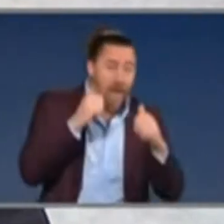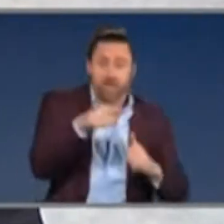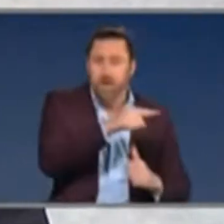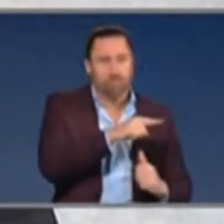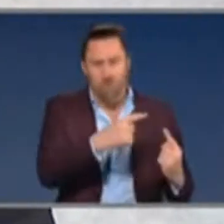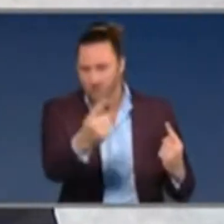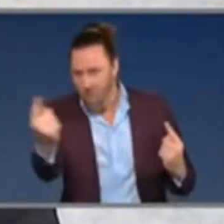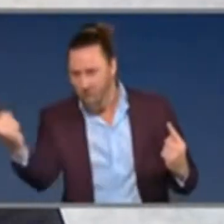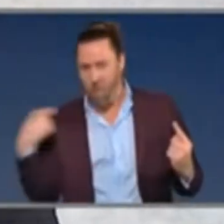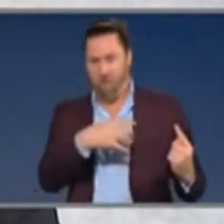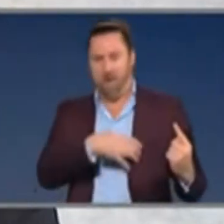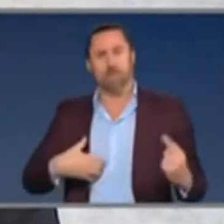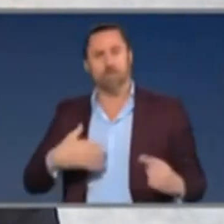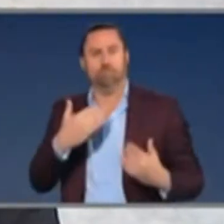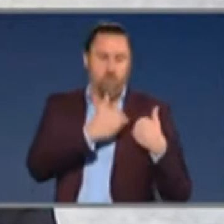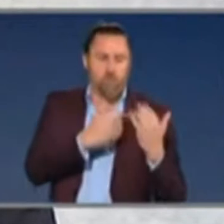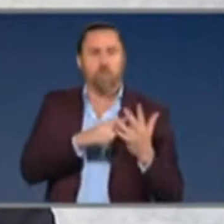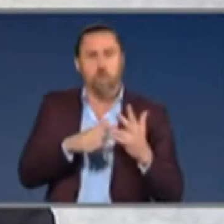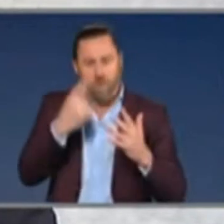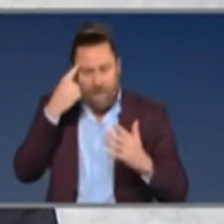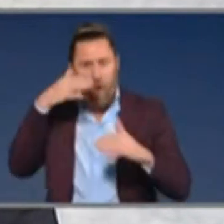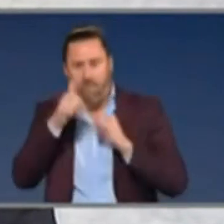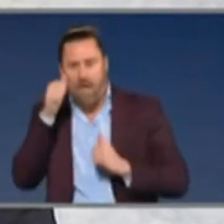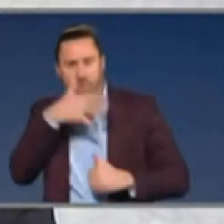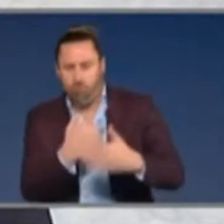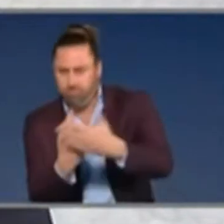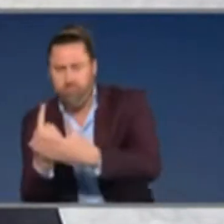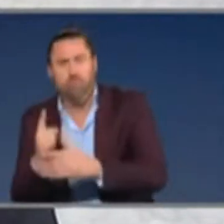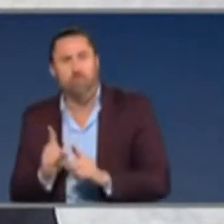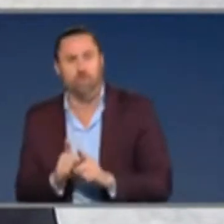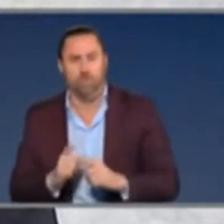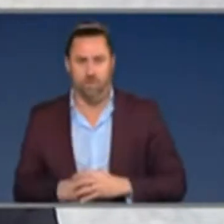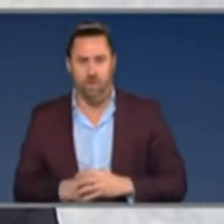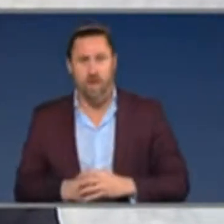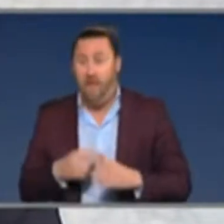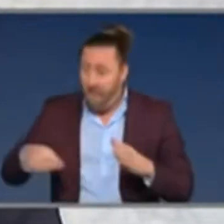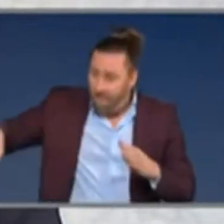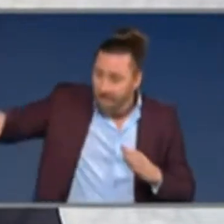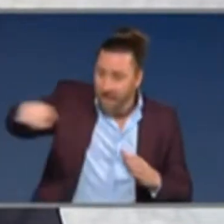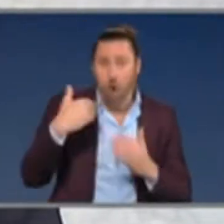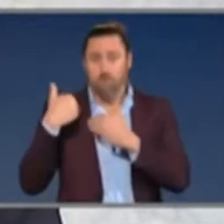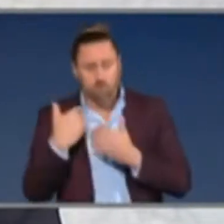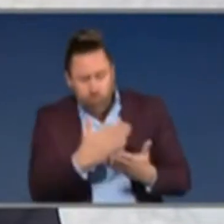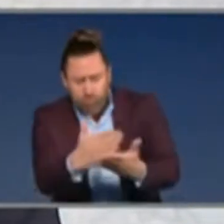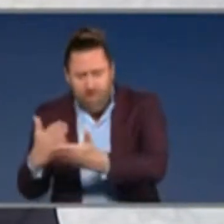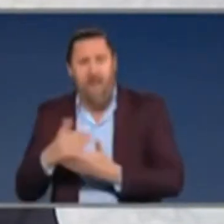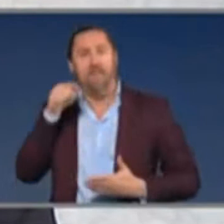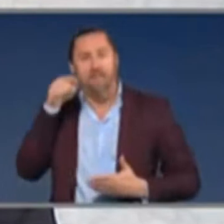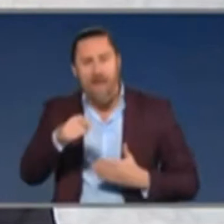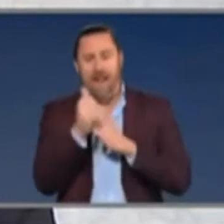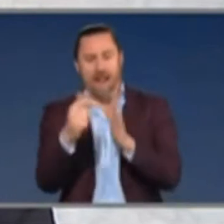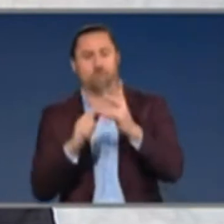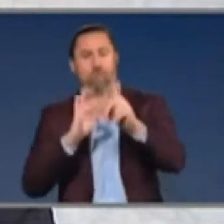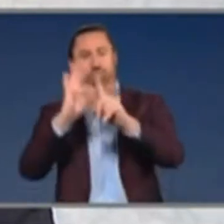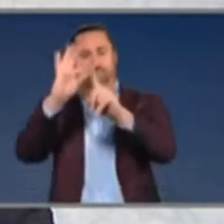because that's the change, that's the shift that needs to have effect to actually make more progress. I think you're right,